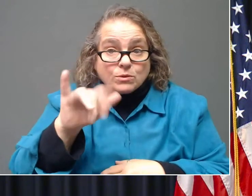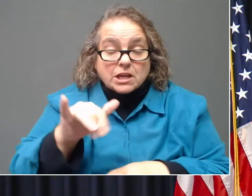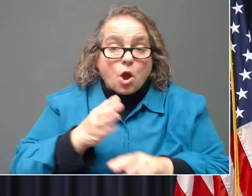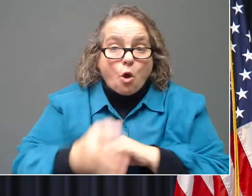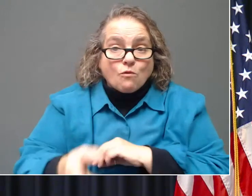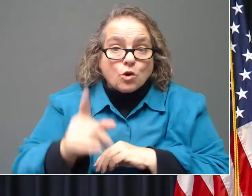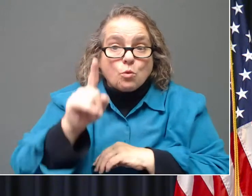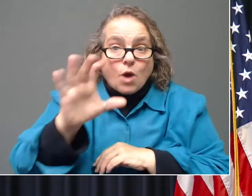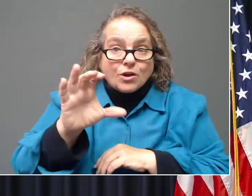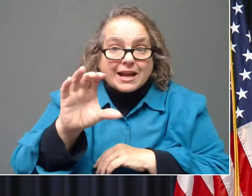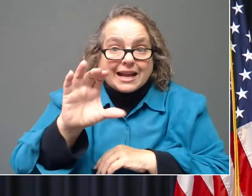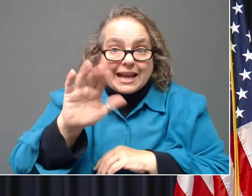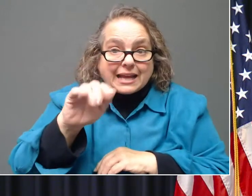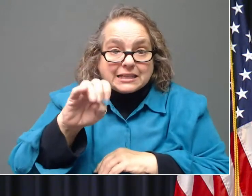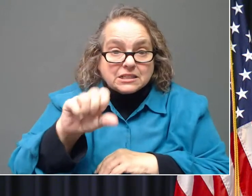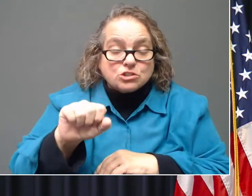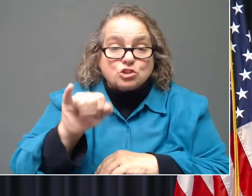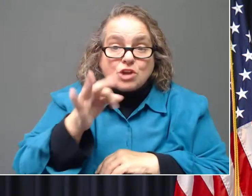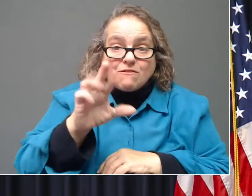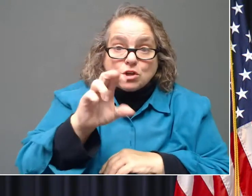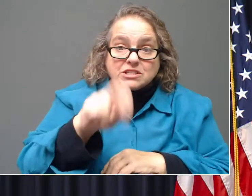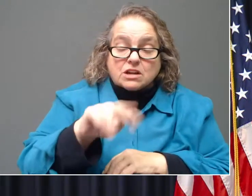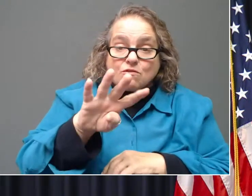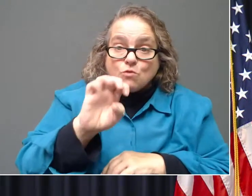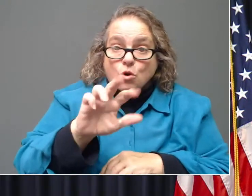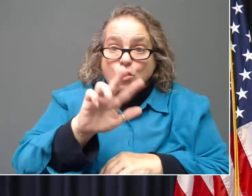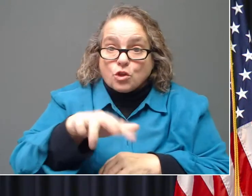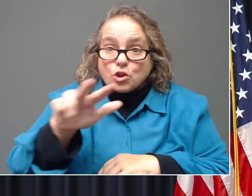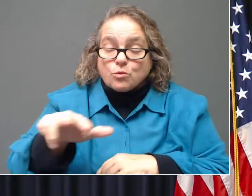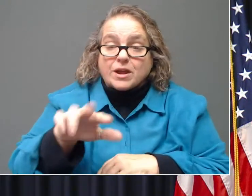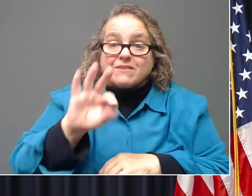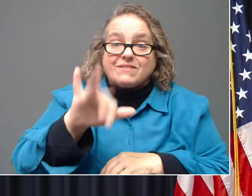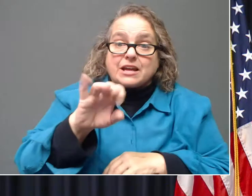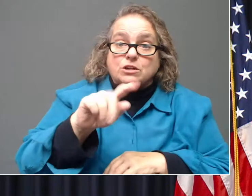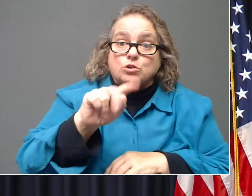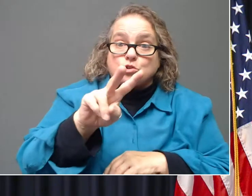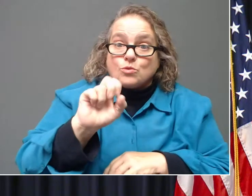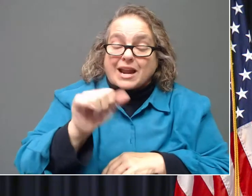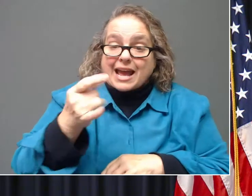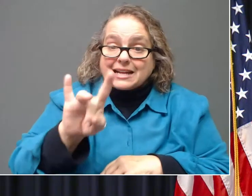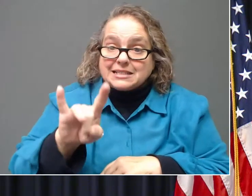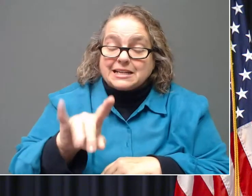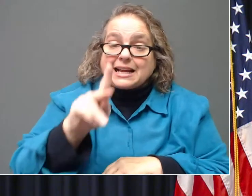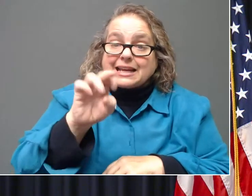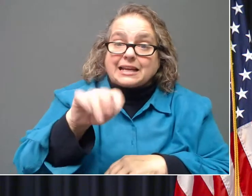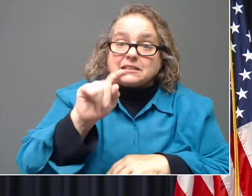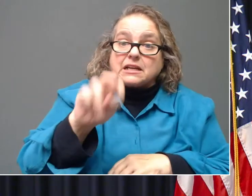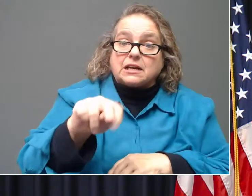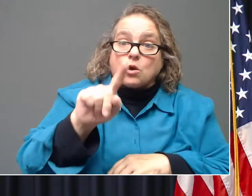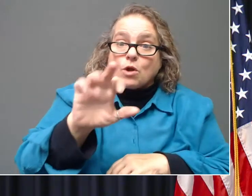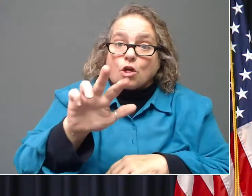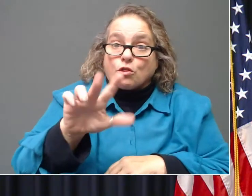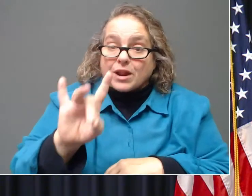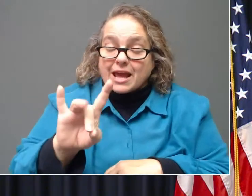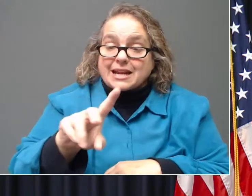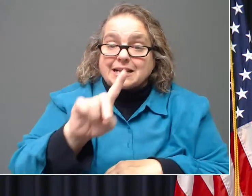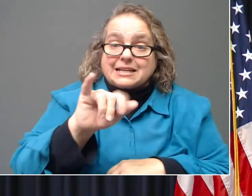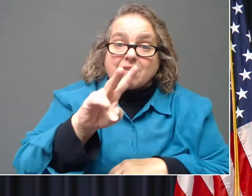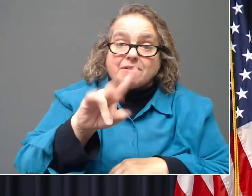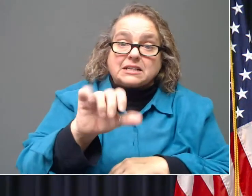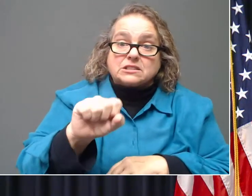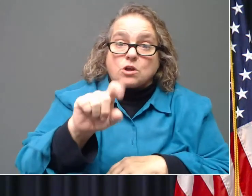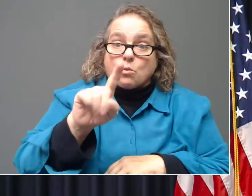Jefferson 433, Fayette 218, Kenton 138, Davis 104, and